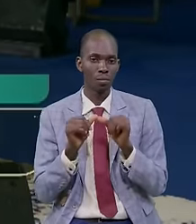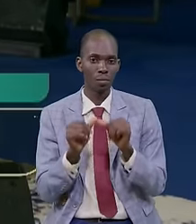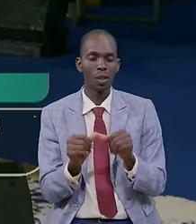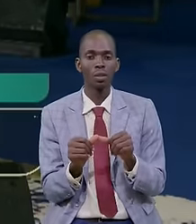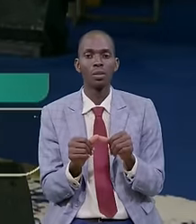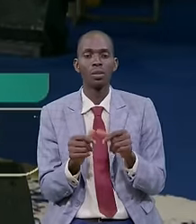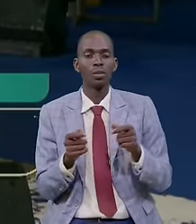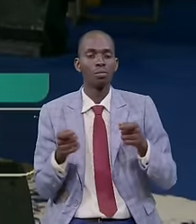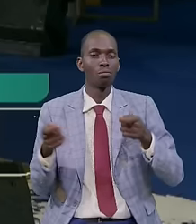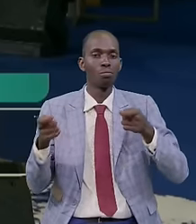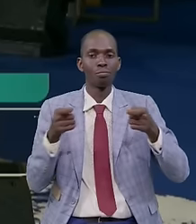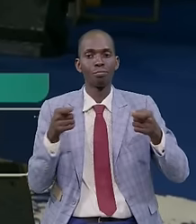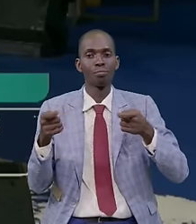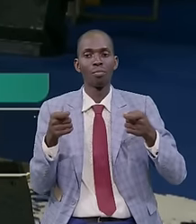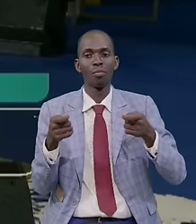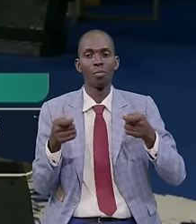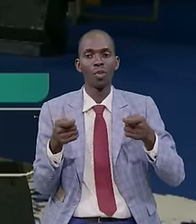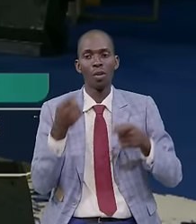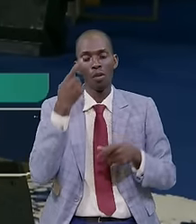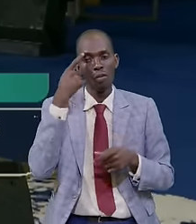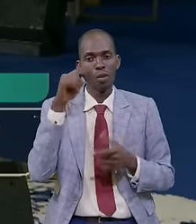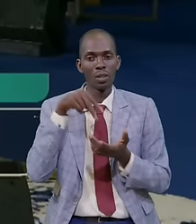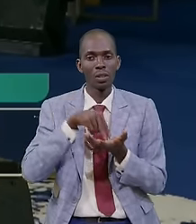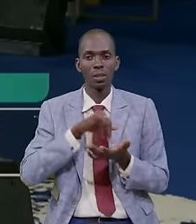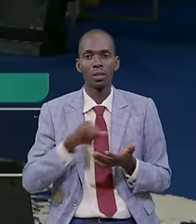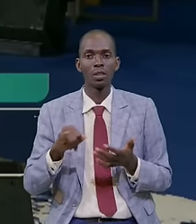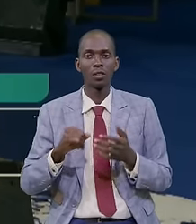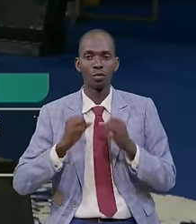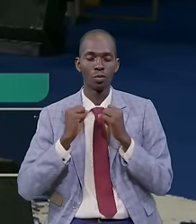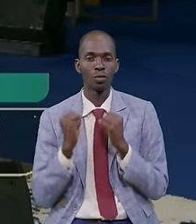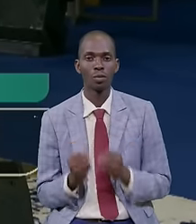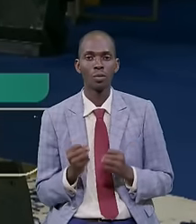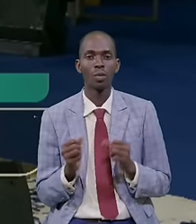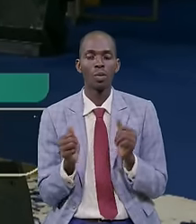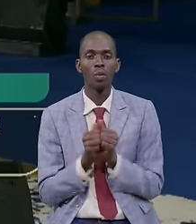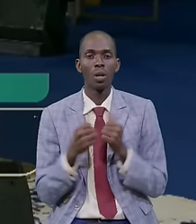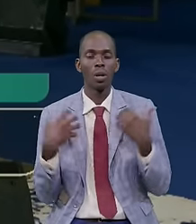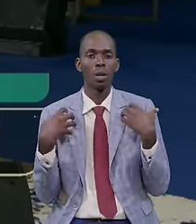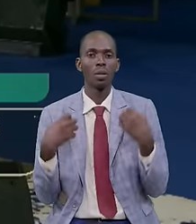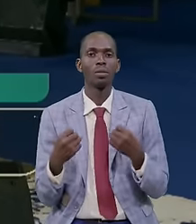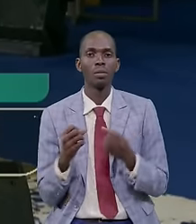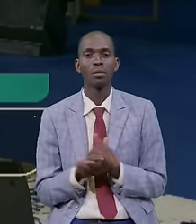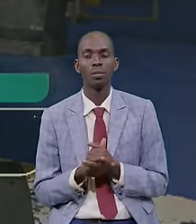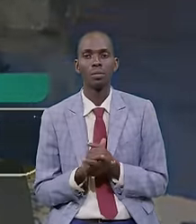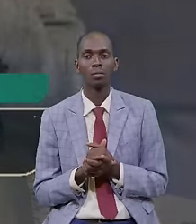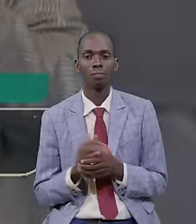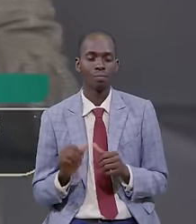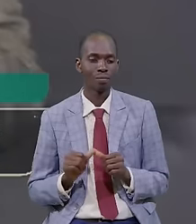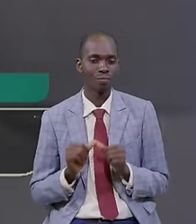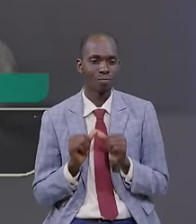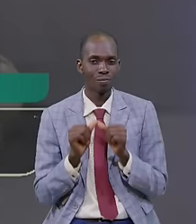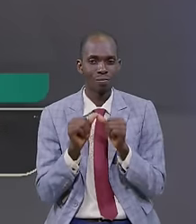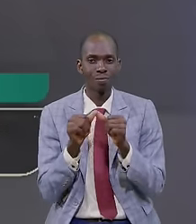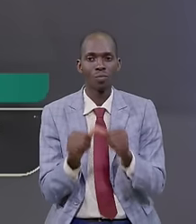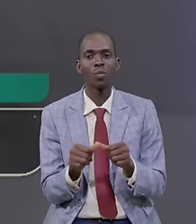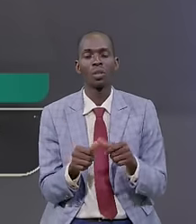dominion, standing fast with courage. Perpetual dominion.